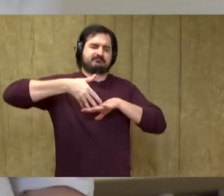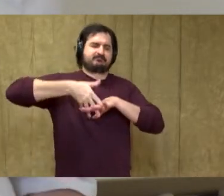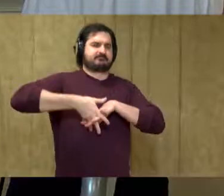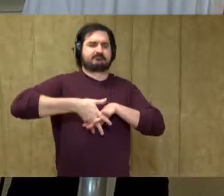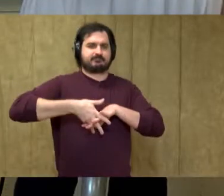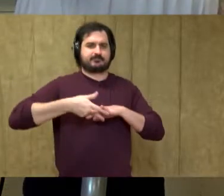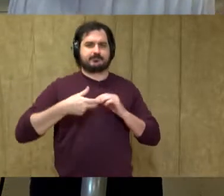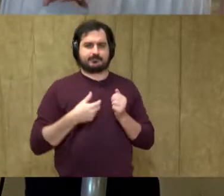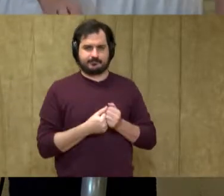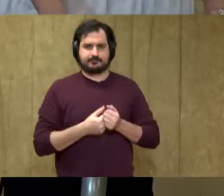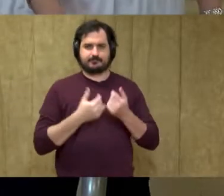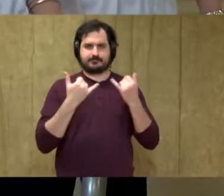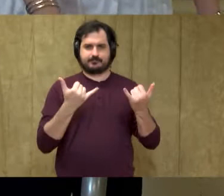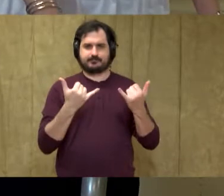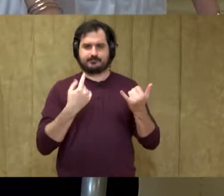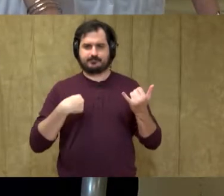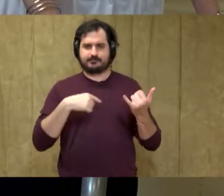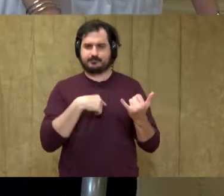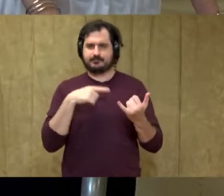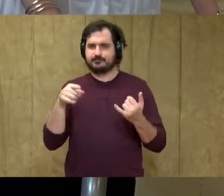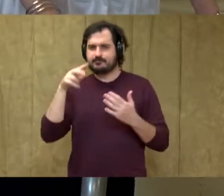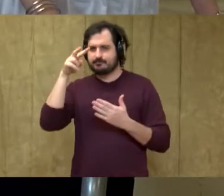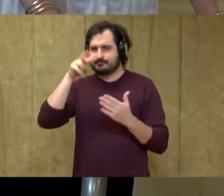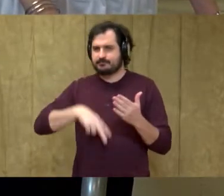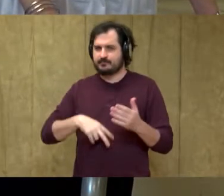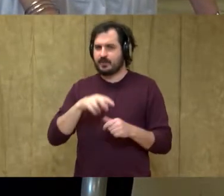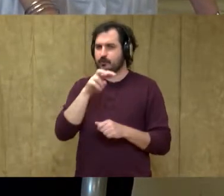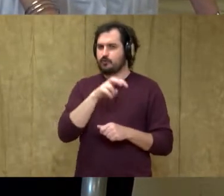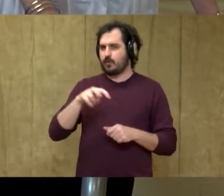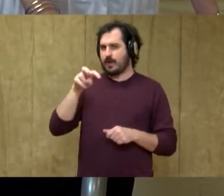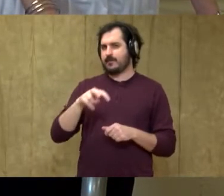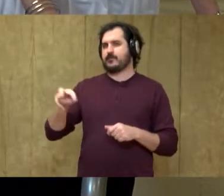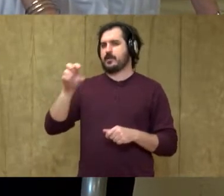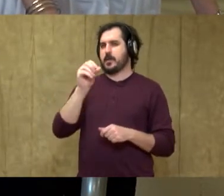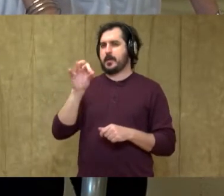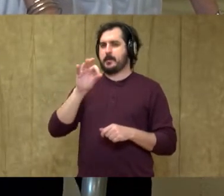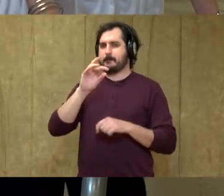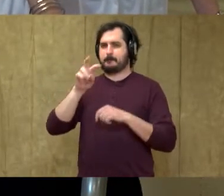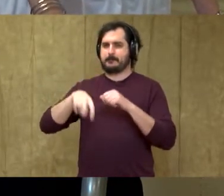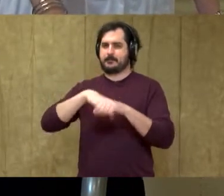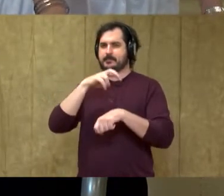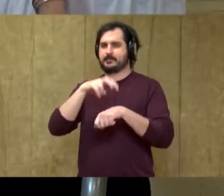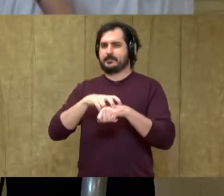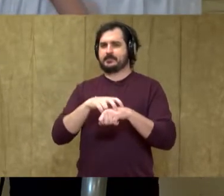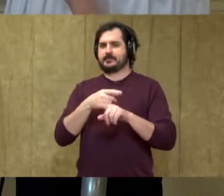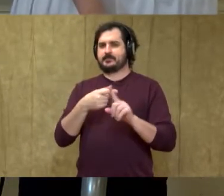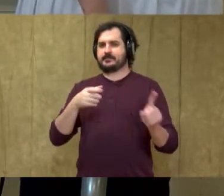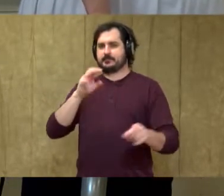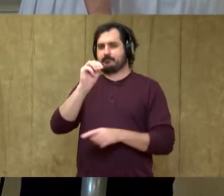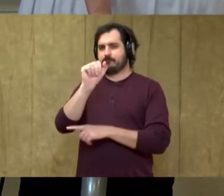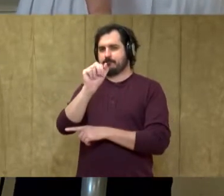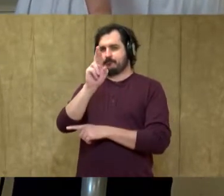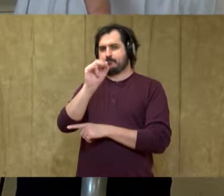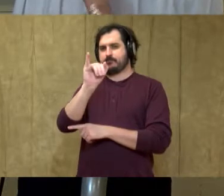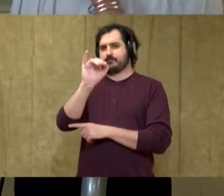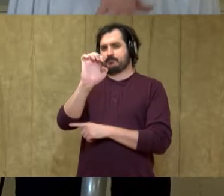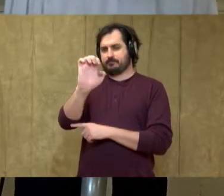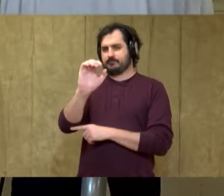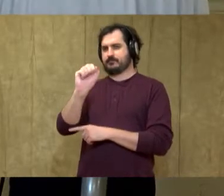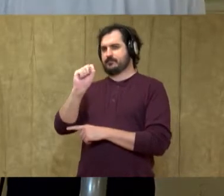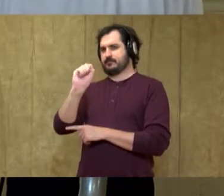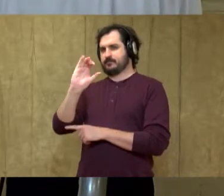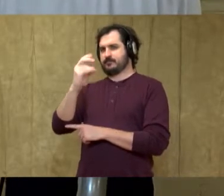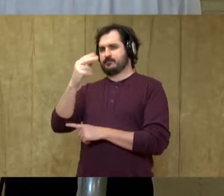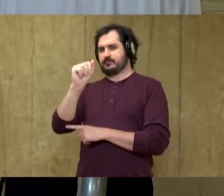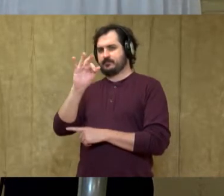Travels of the Potato by Marie Schaefer. Again, this is social studies. So in